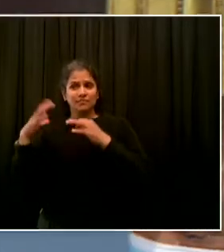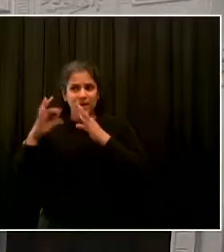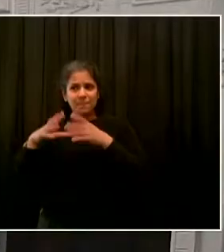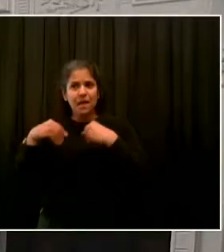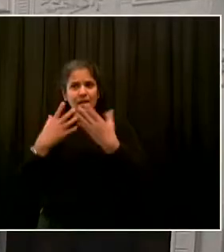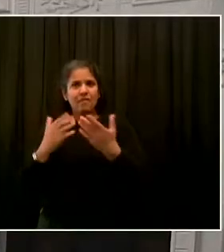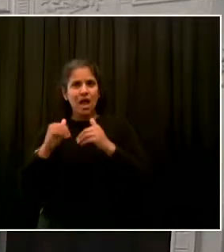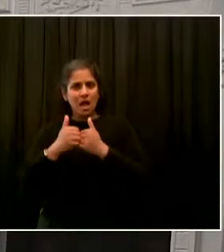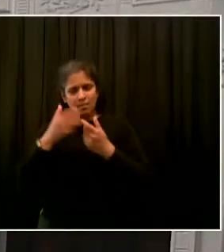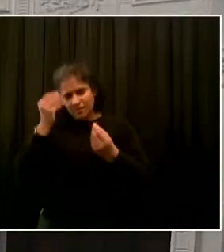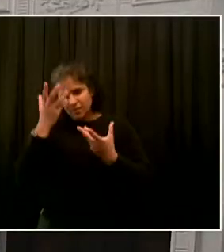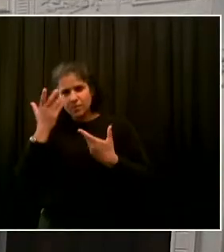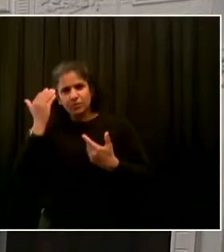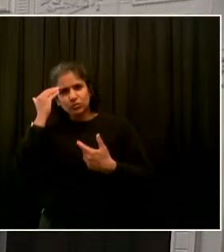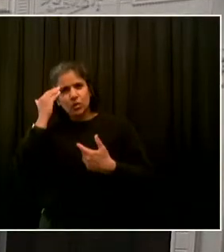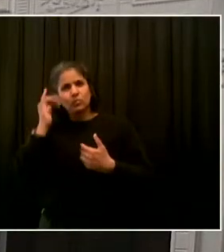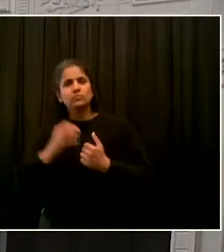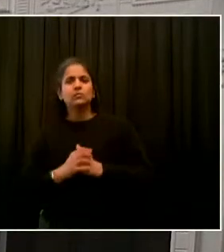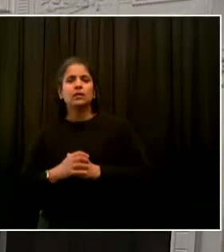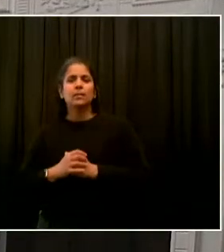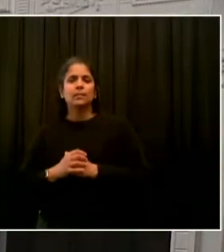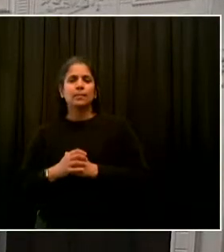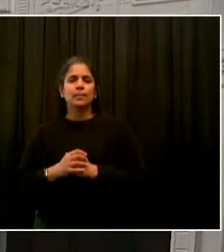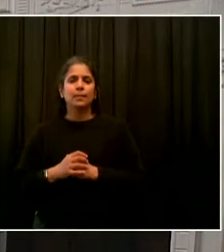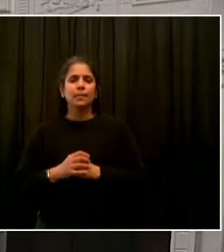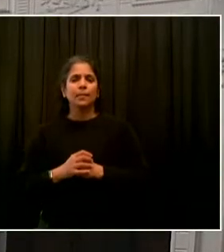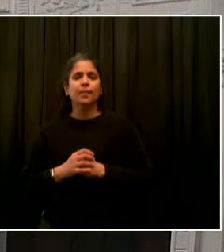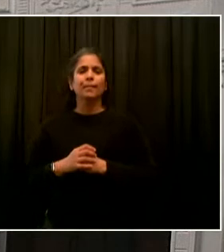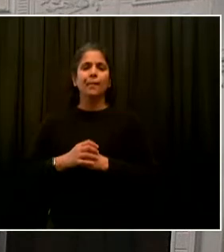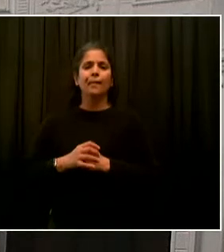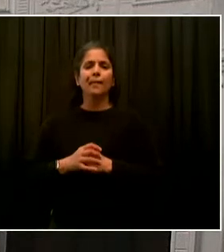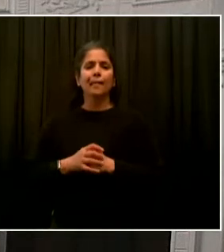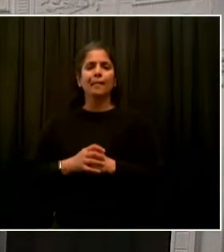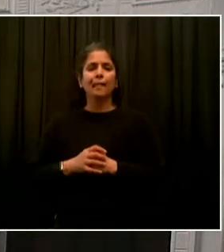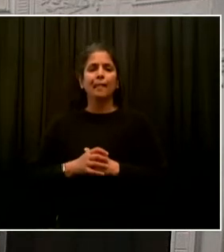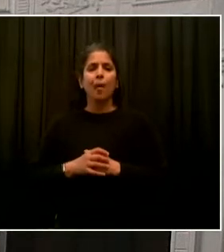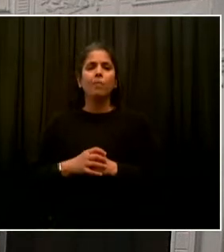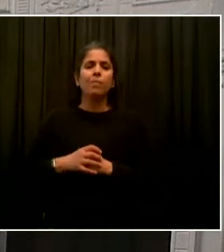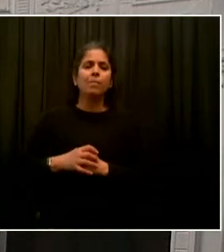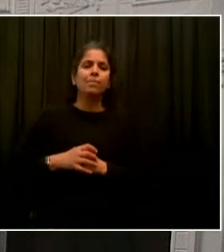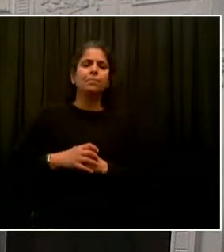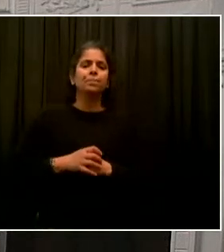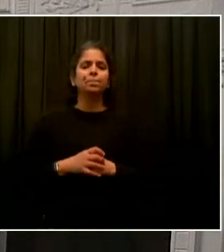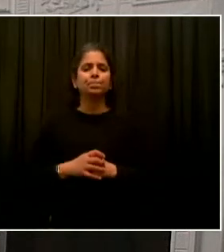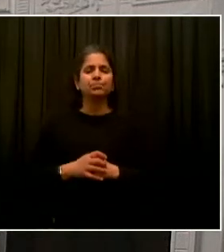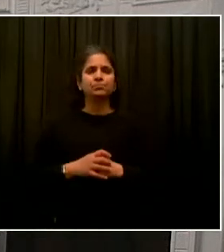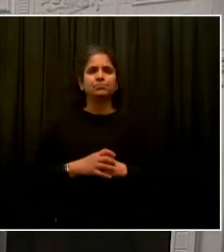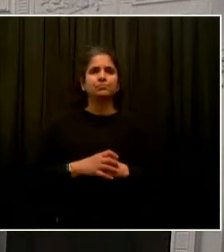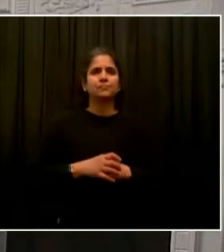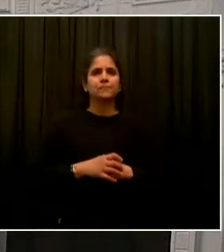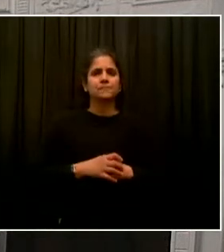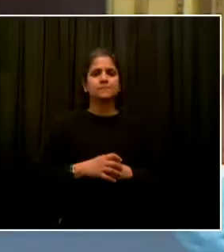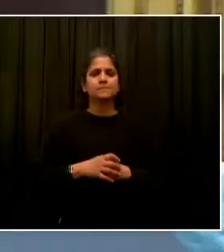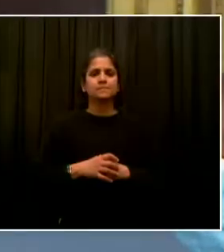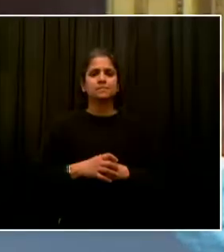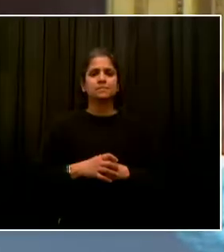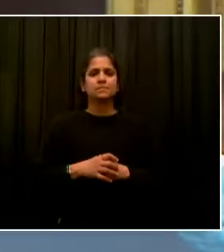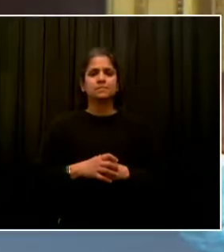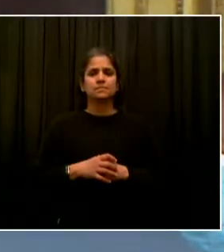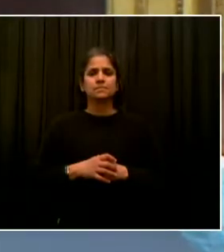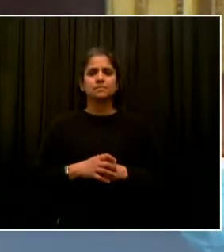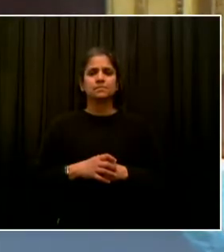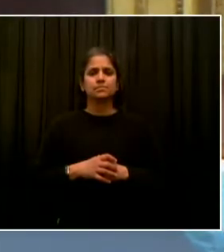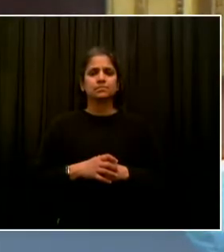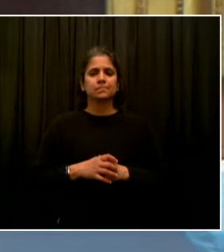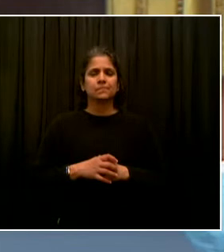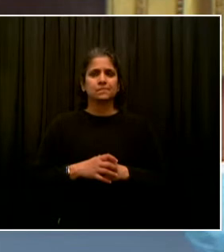talk about the difference in like the staffing level between Omicron version 1 and Omicron version 2 as you get ready for version 2? So the virtual express